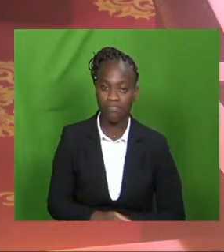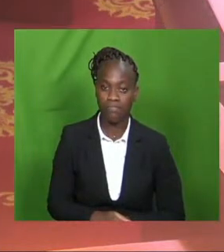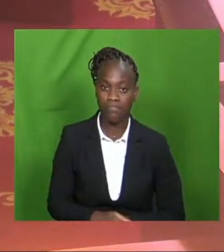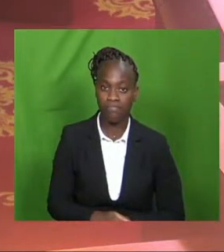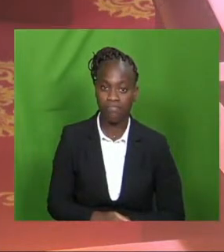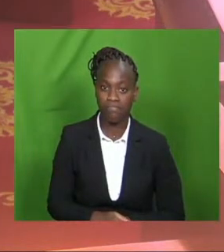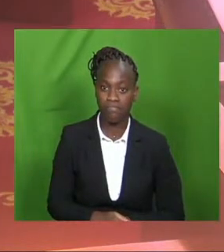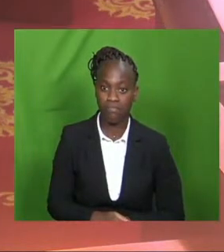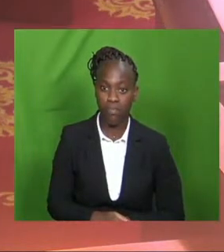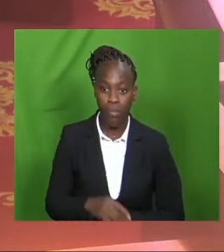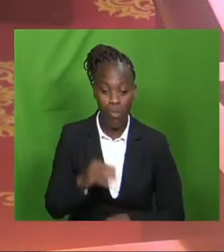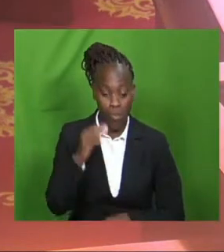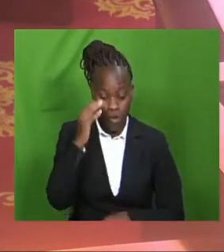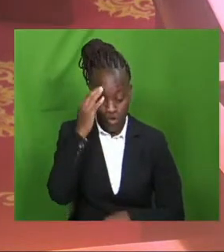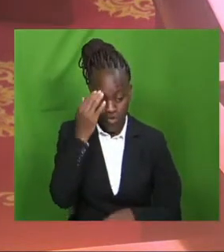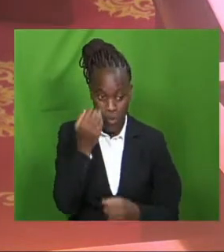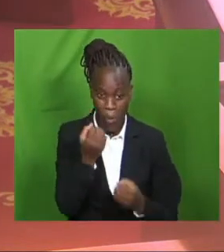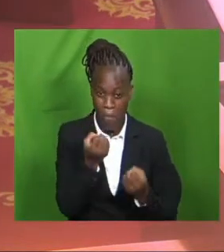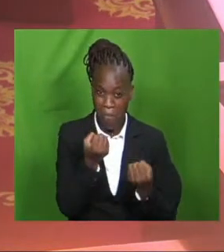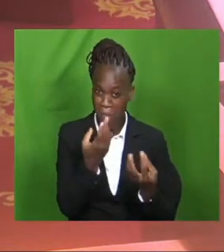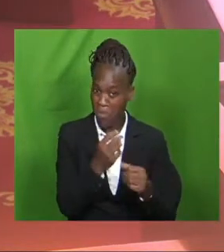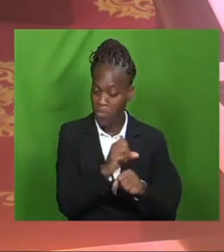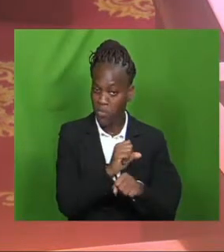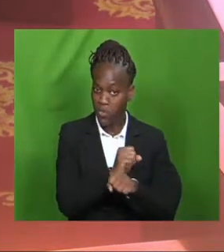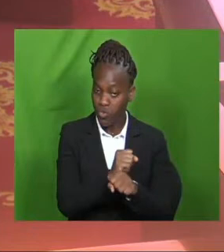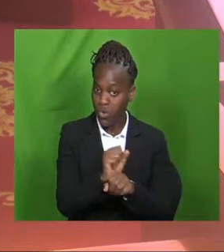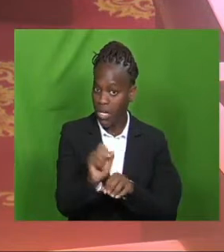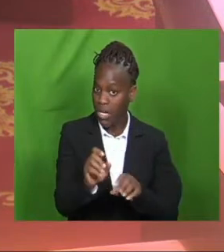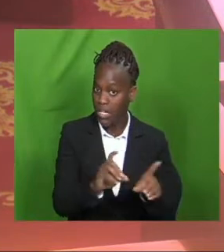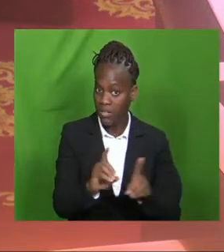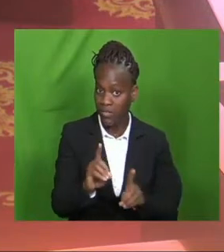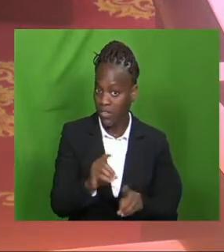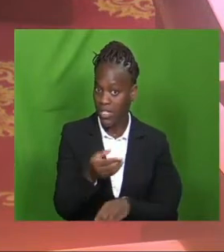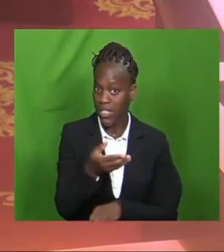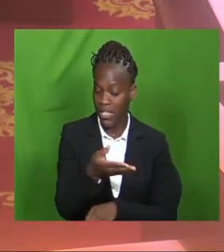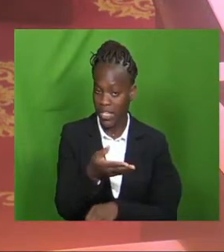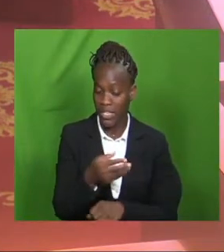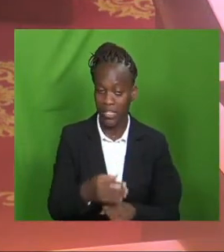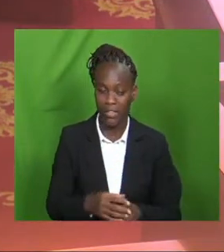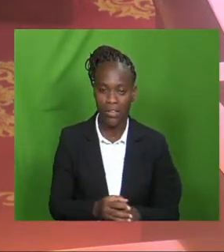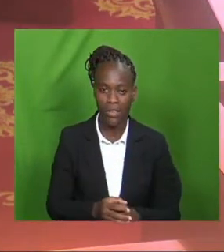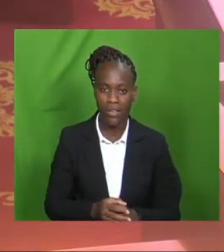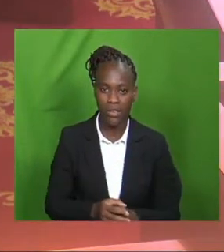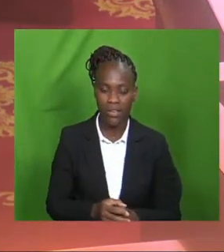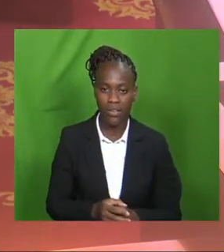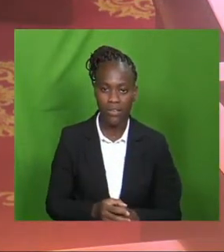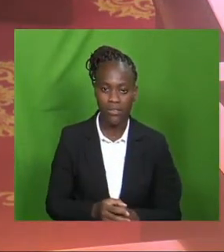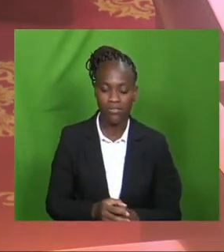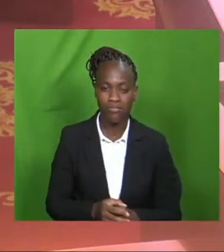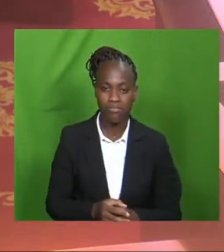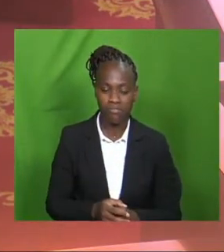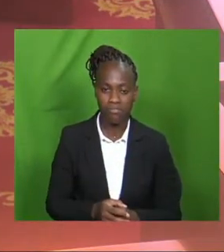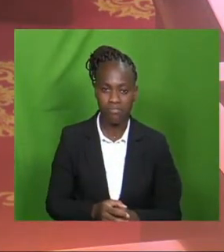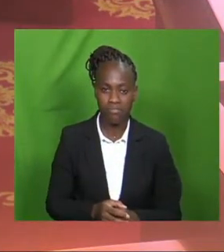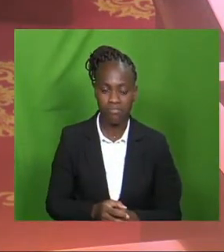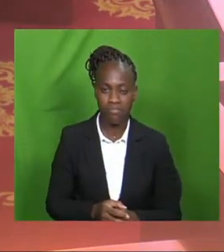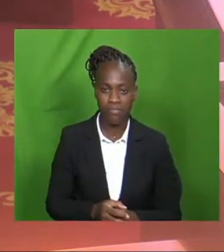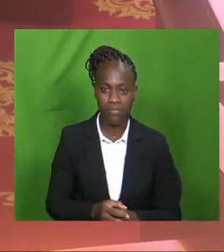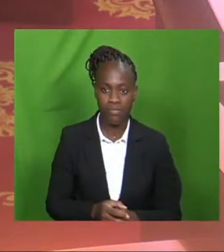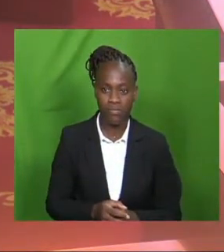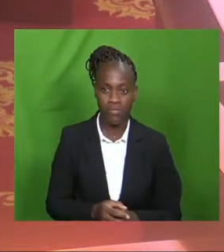he knows that a lot of work has been done in that constituency